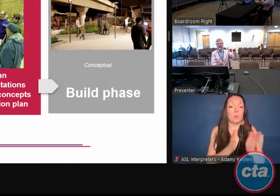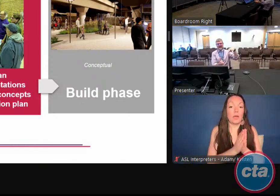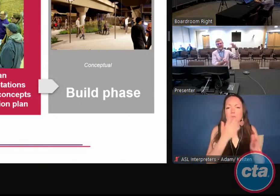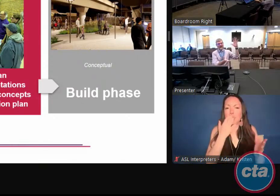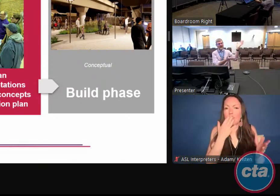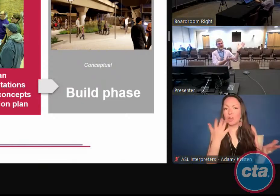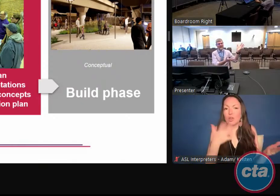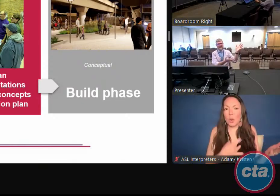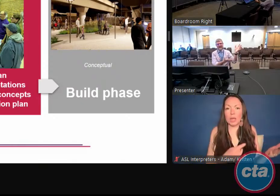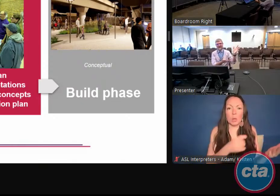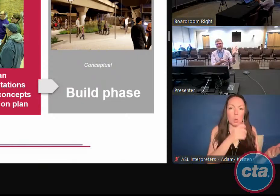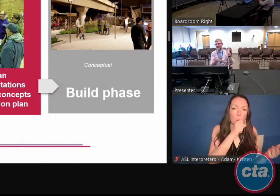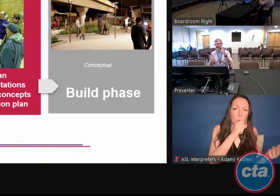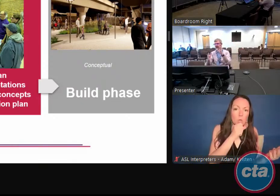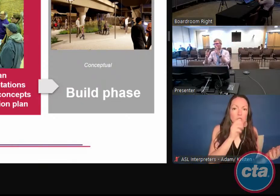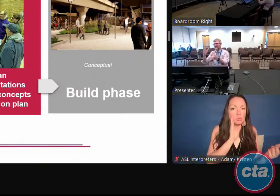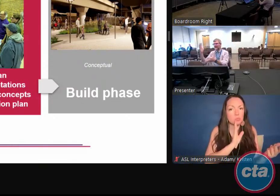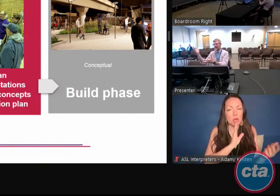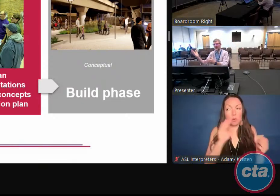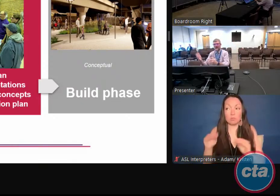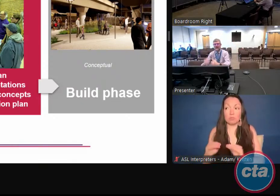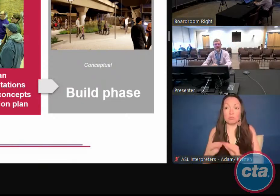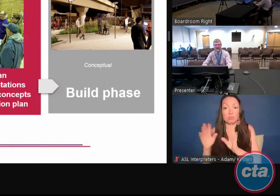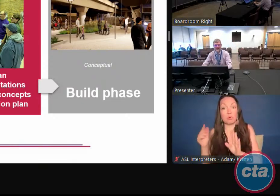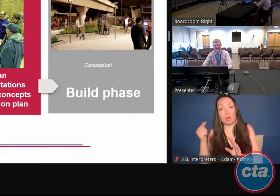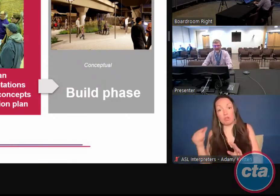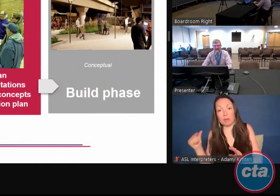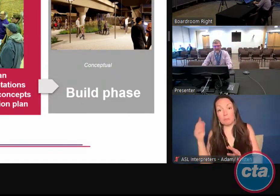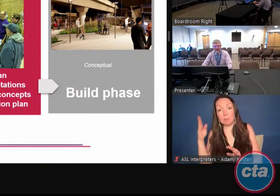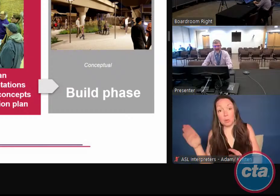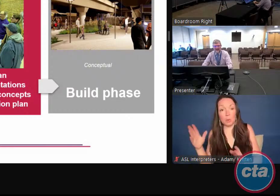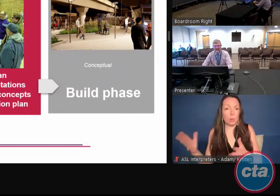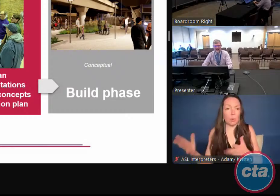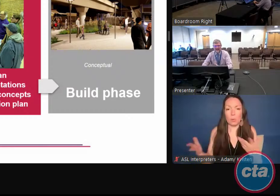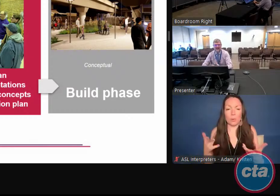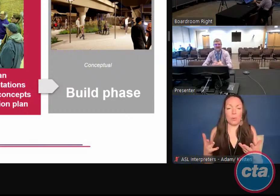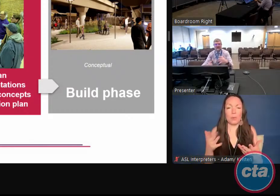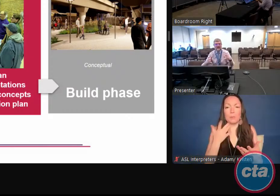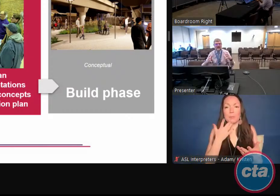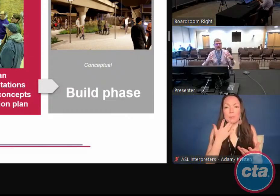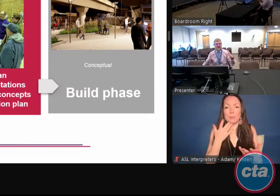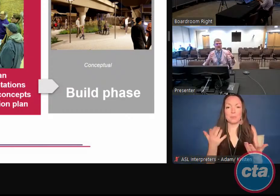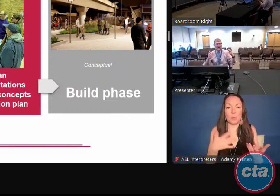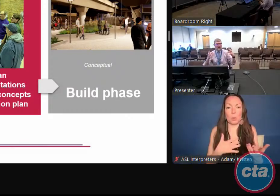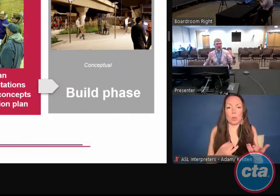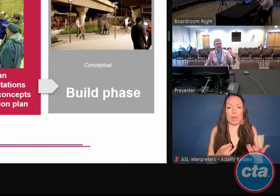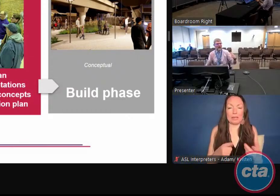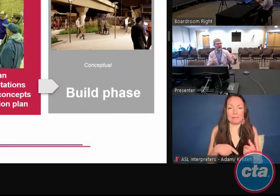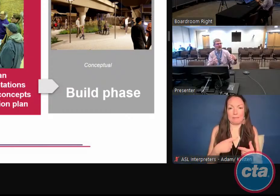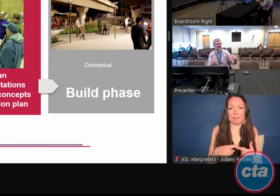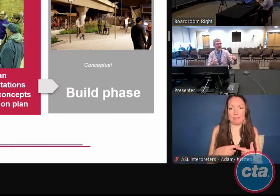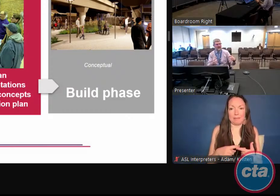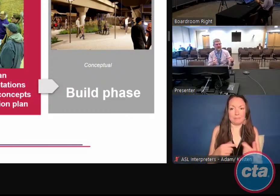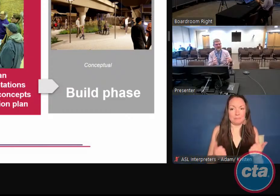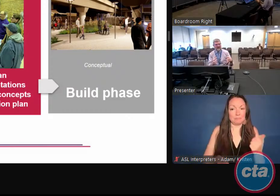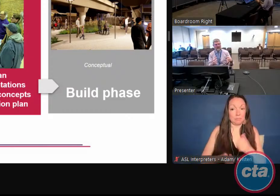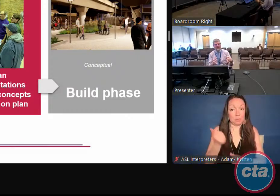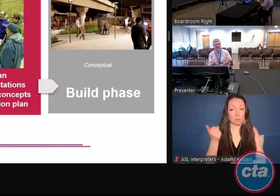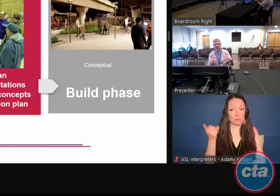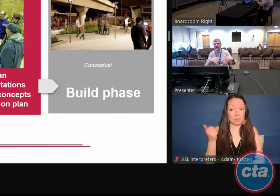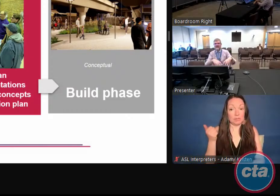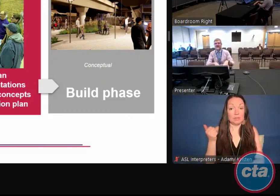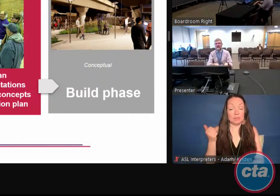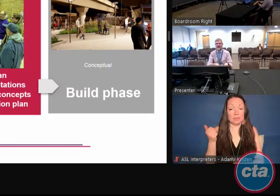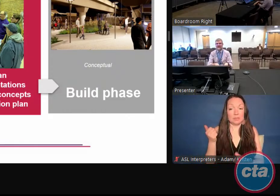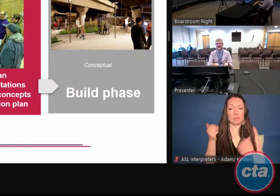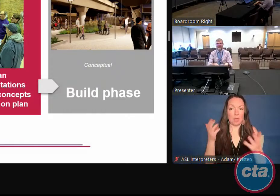orange sand brown color palettes versus the bright greens and blue color palettes, right? And said, so overwhelmingly, it was, we